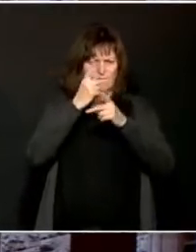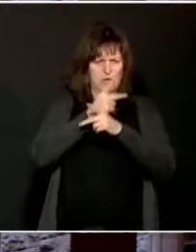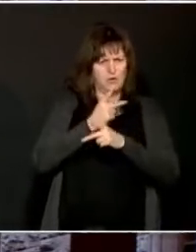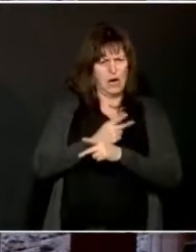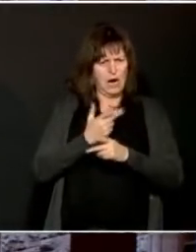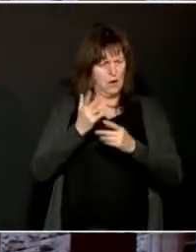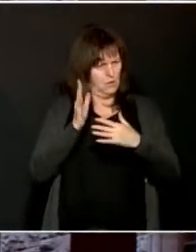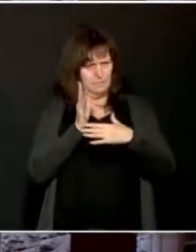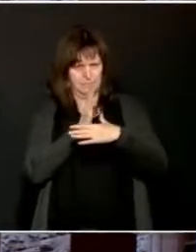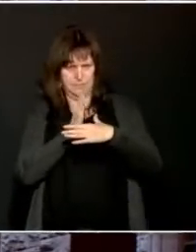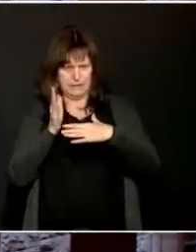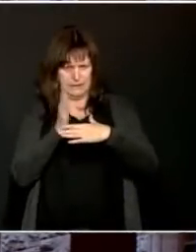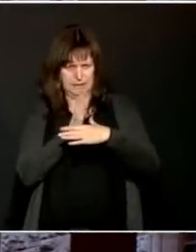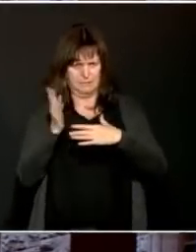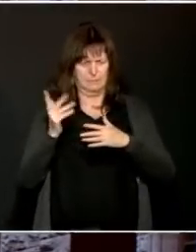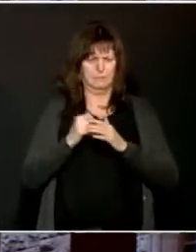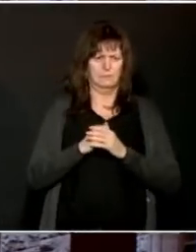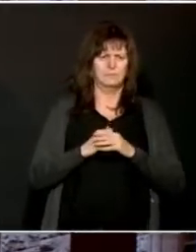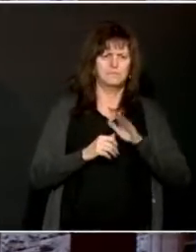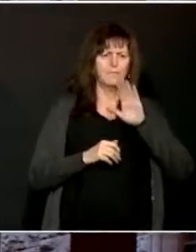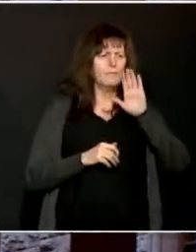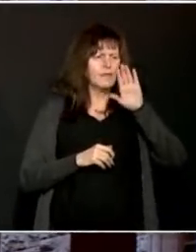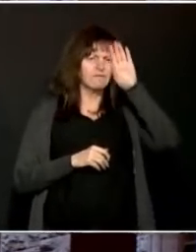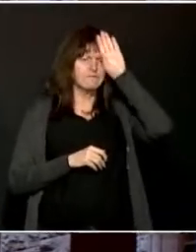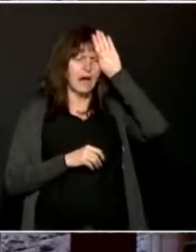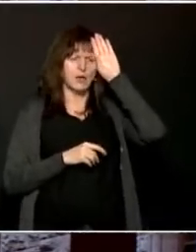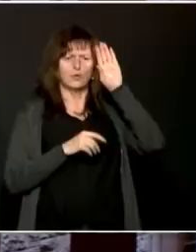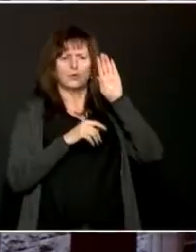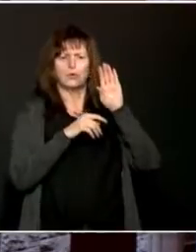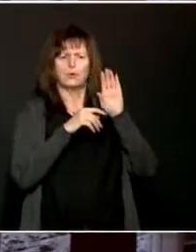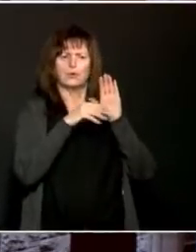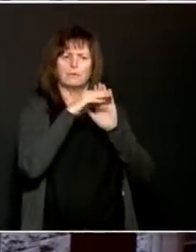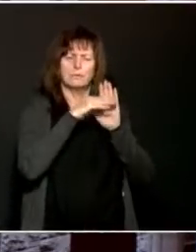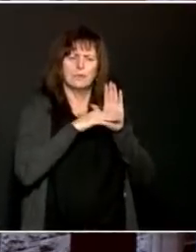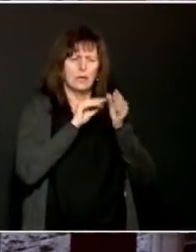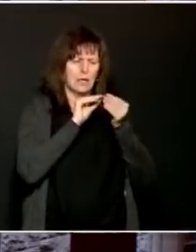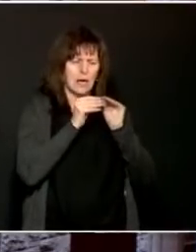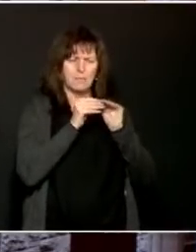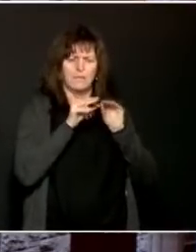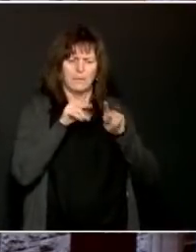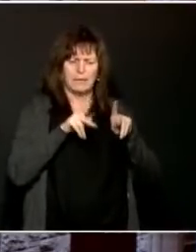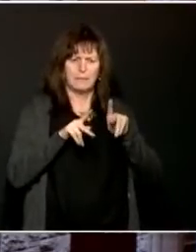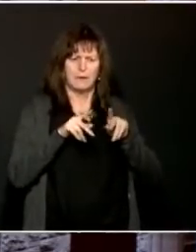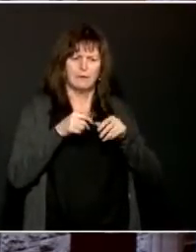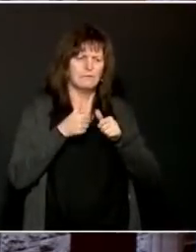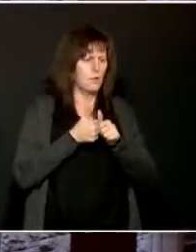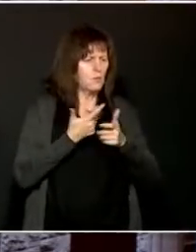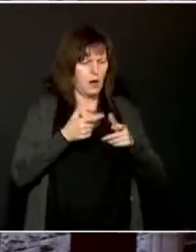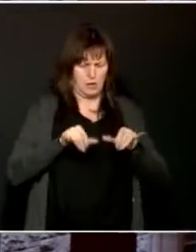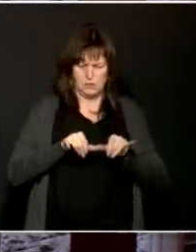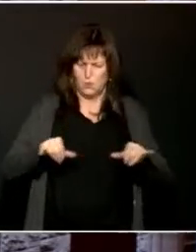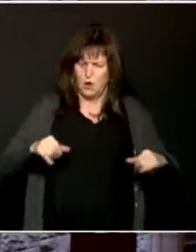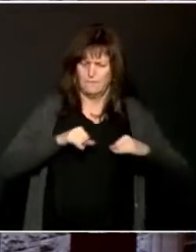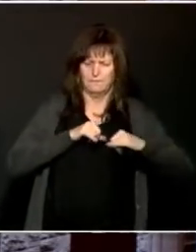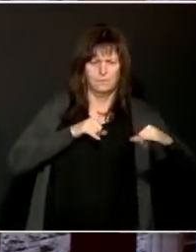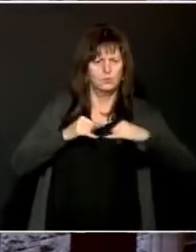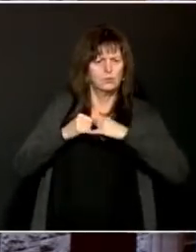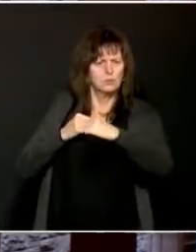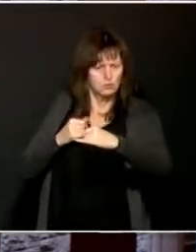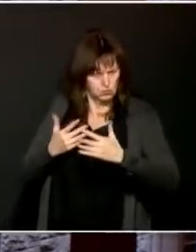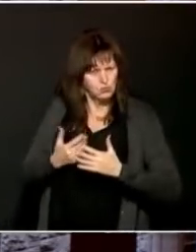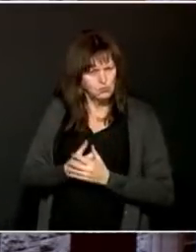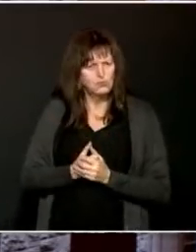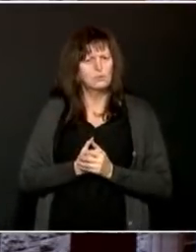capacity, which is calculated on a square footage, if you may, and then using a measurement on there to look at how that might work. So